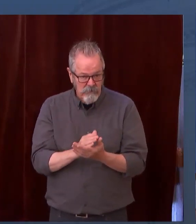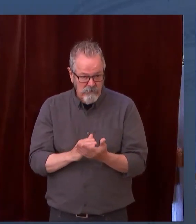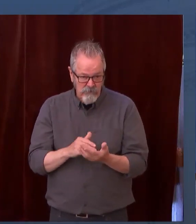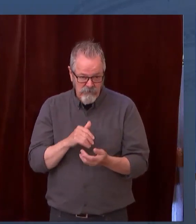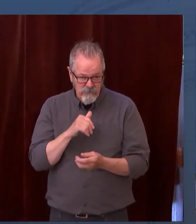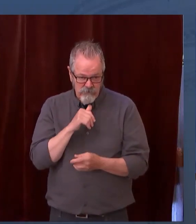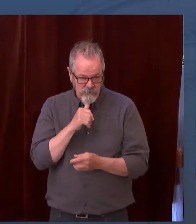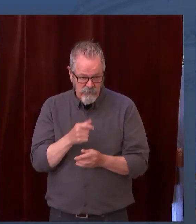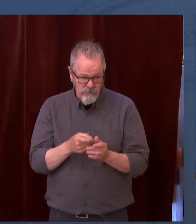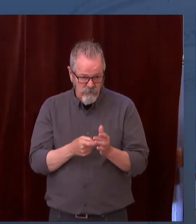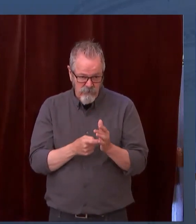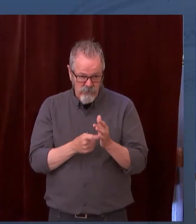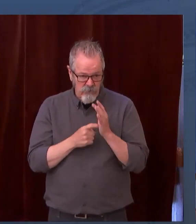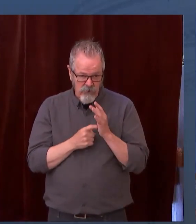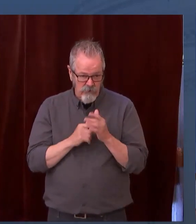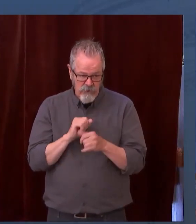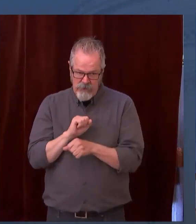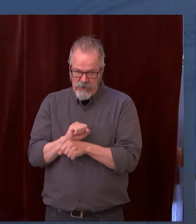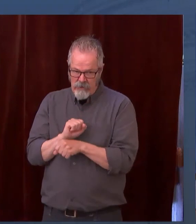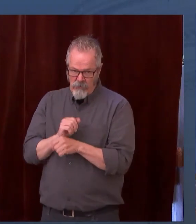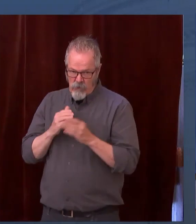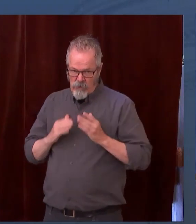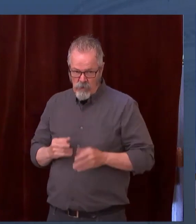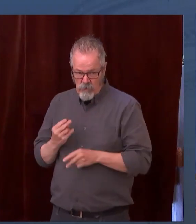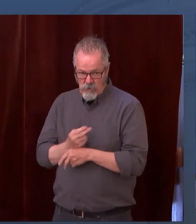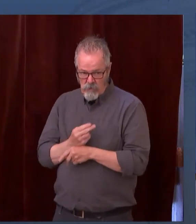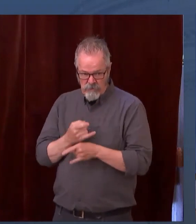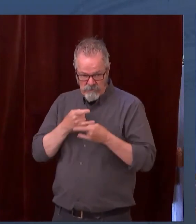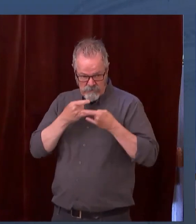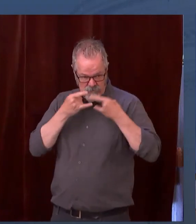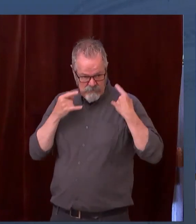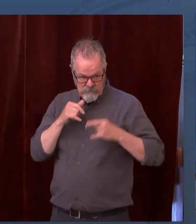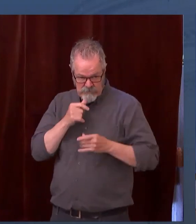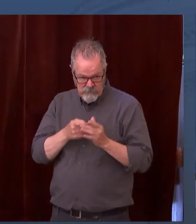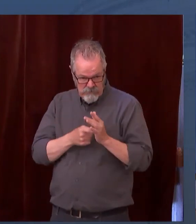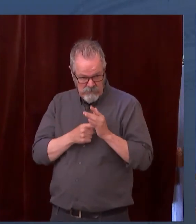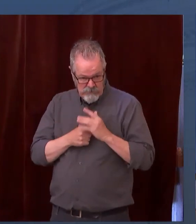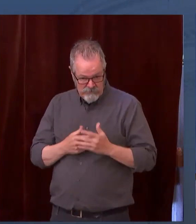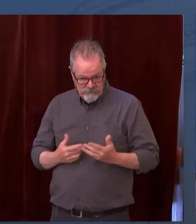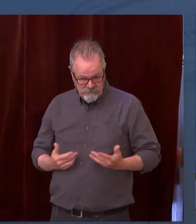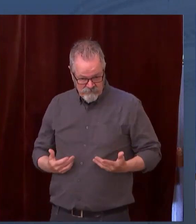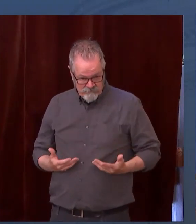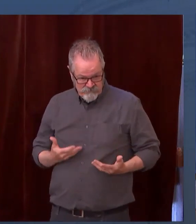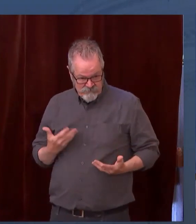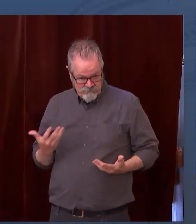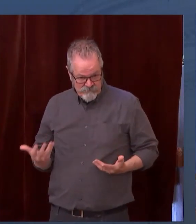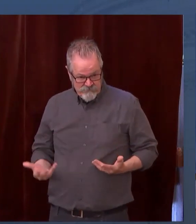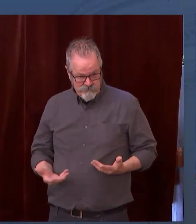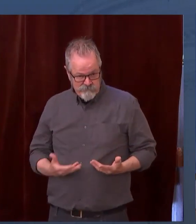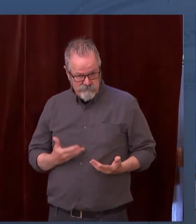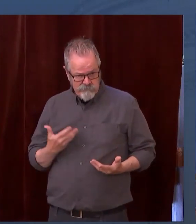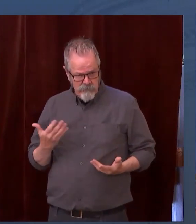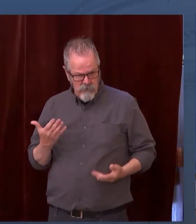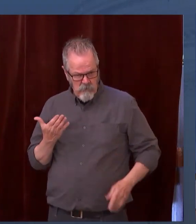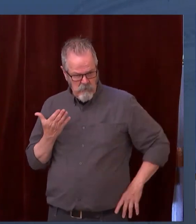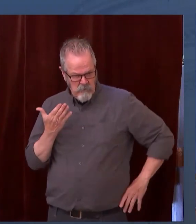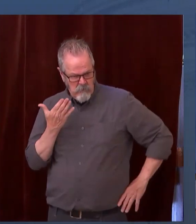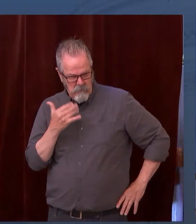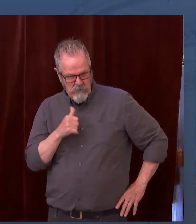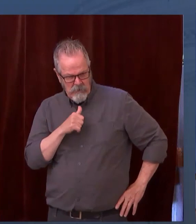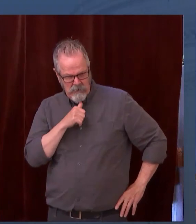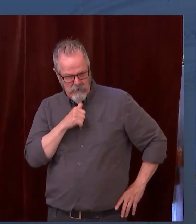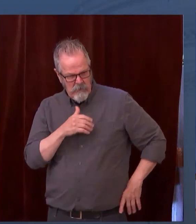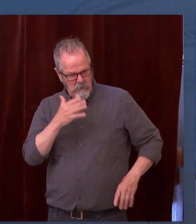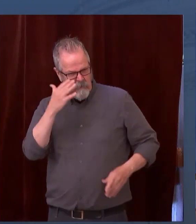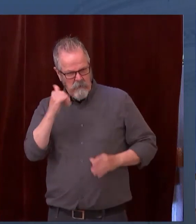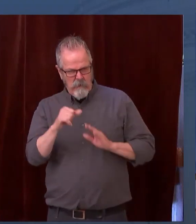reported more than once, but has apparently not changed practices. Why hasn't the state been more active in ensuring that corporations and companies that are deemed